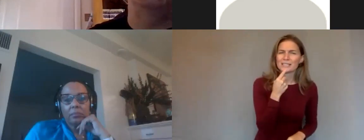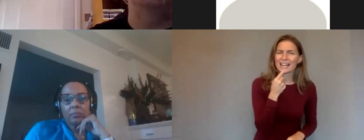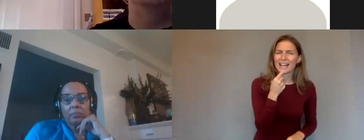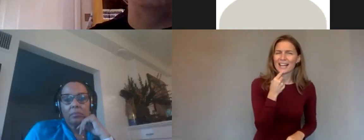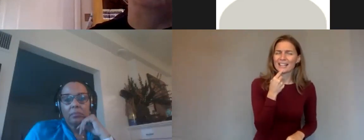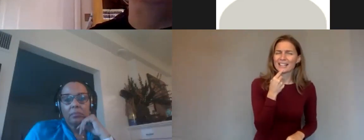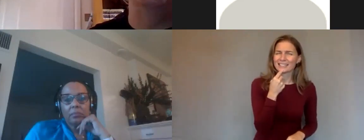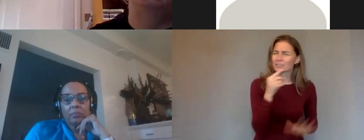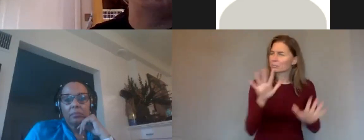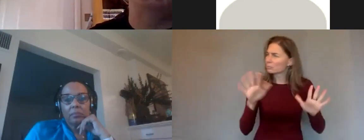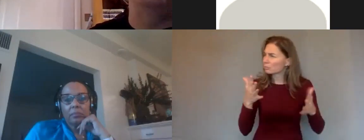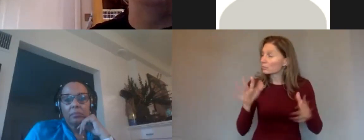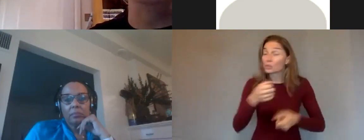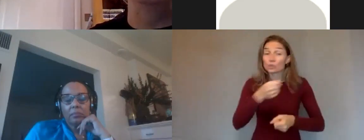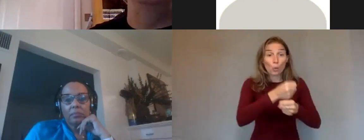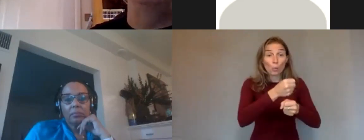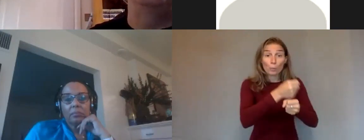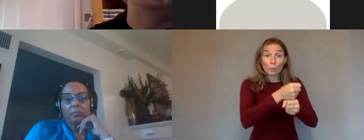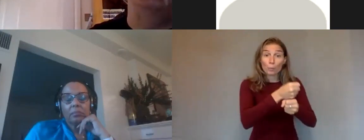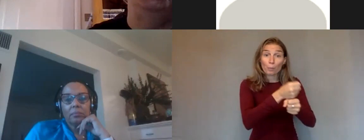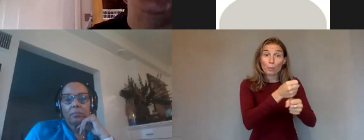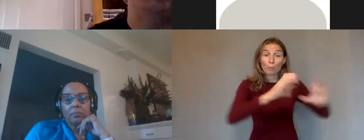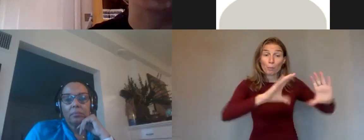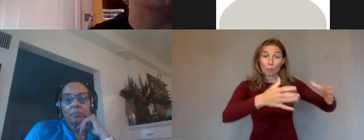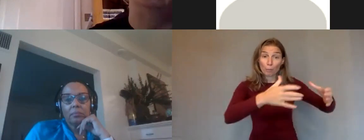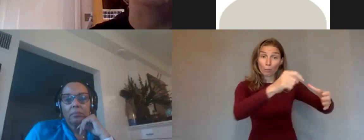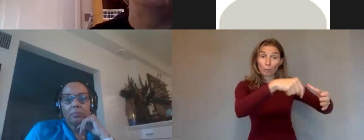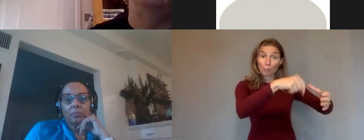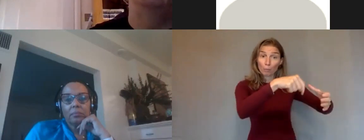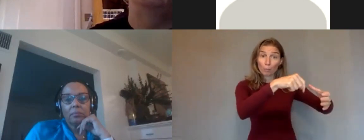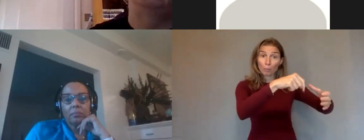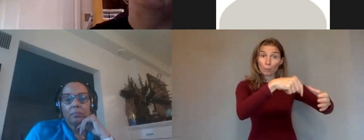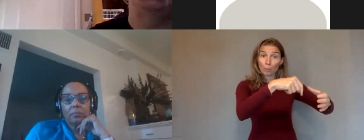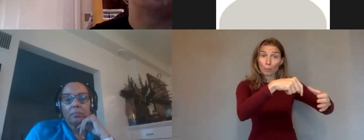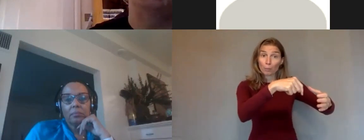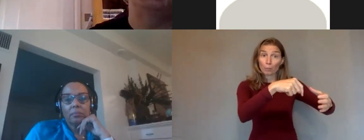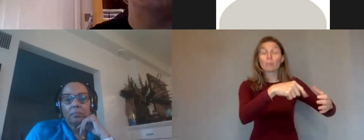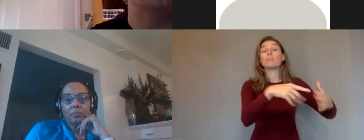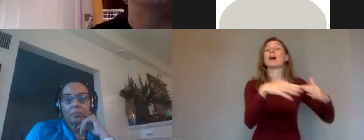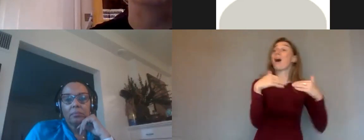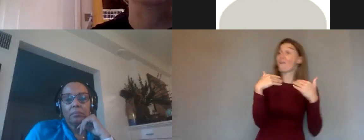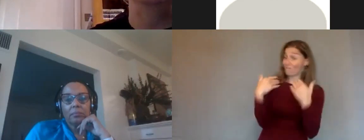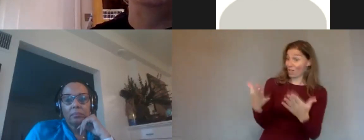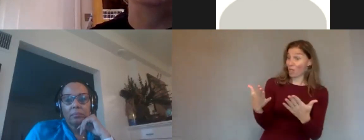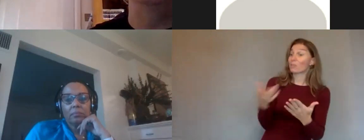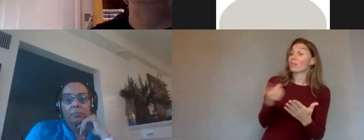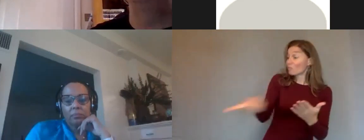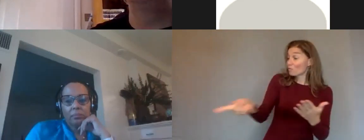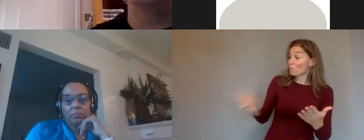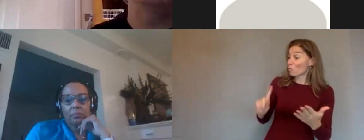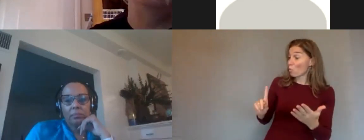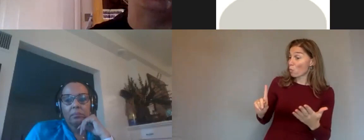60% of jobs that will be available to primary school